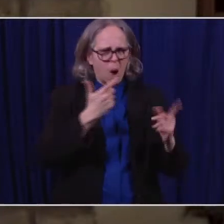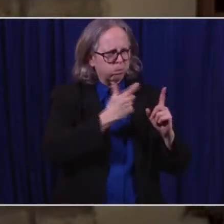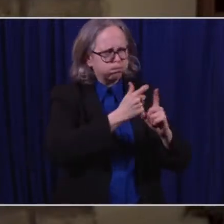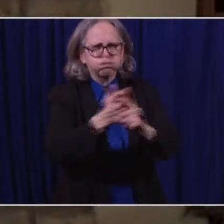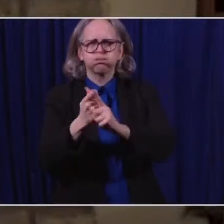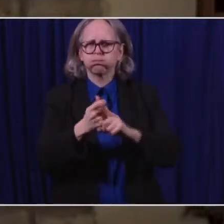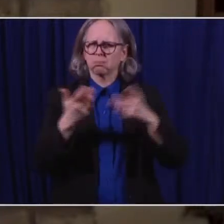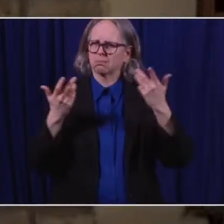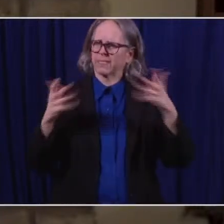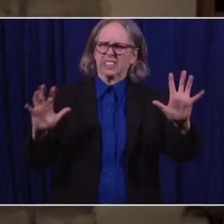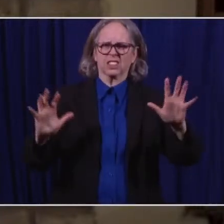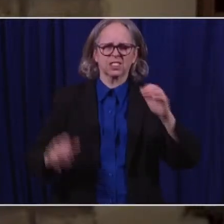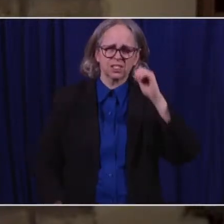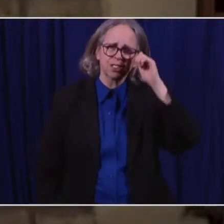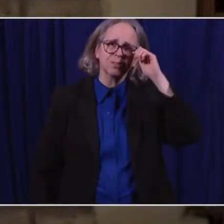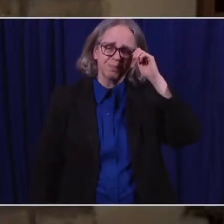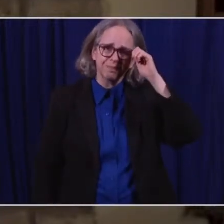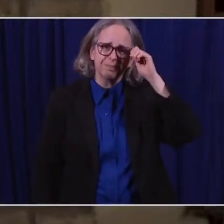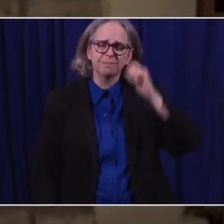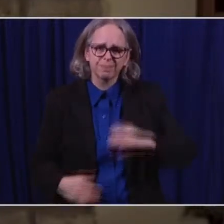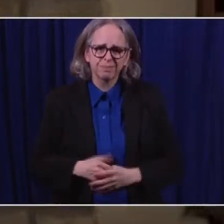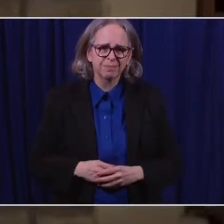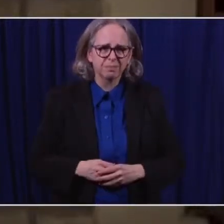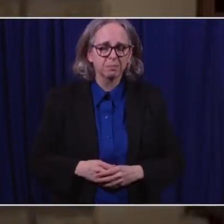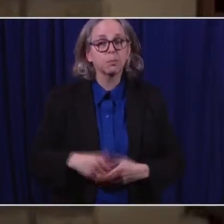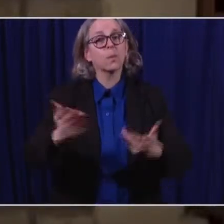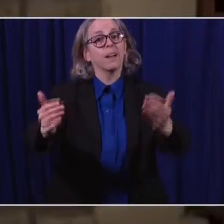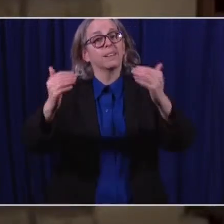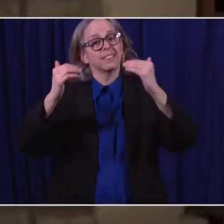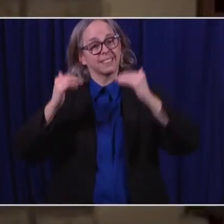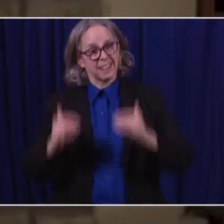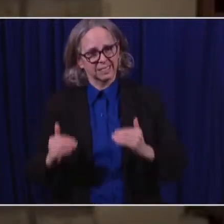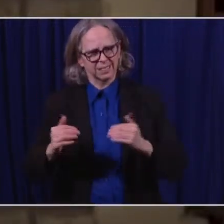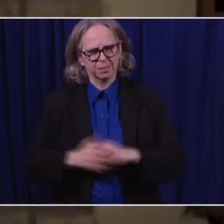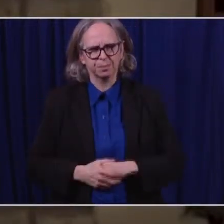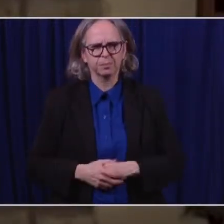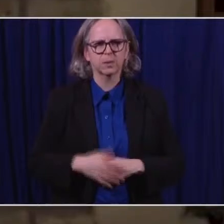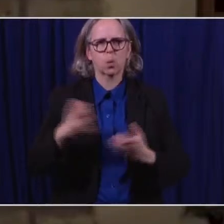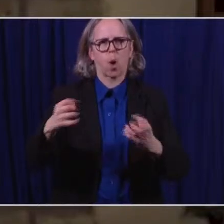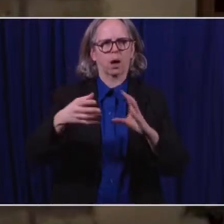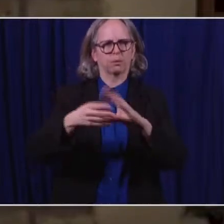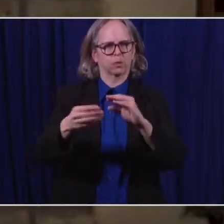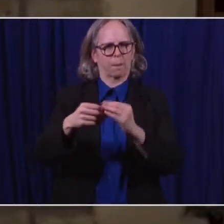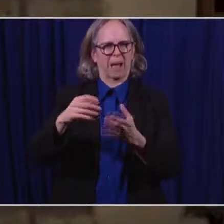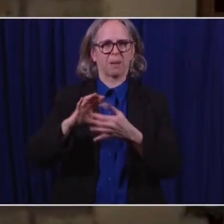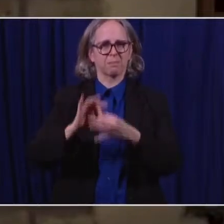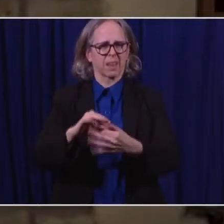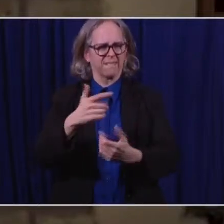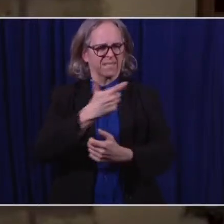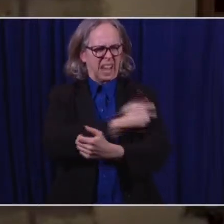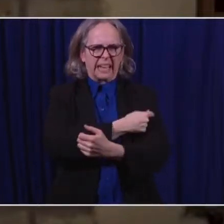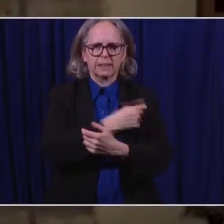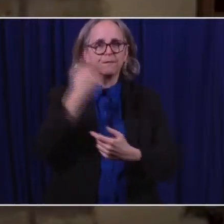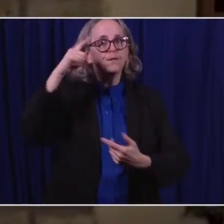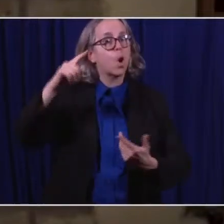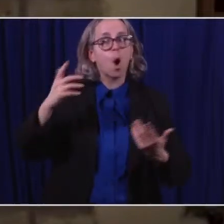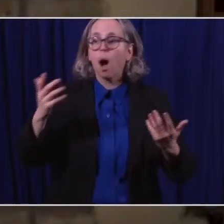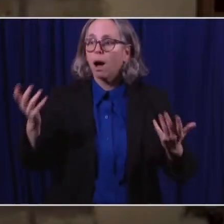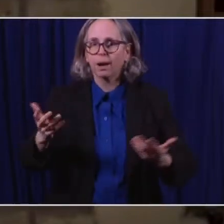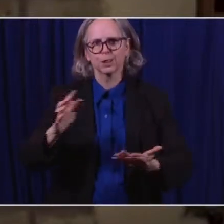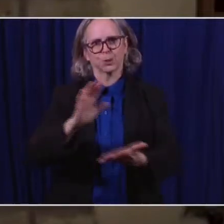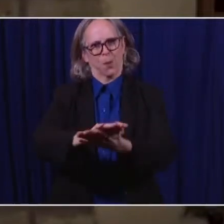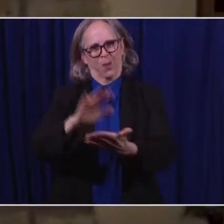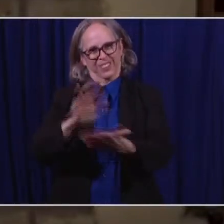Let me update everyone now in regard to vaccines in our schools. A couple things to keep in